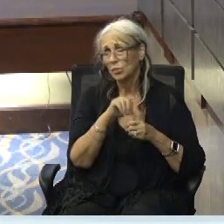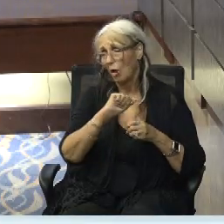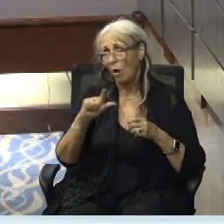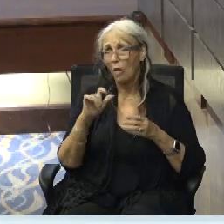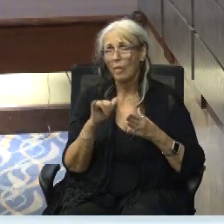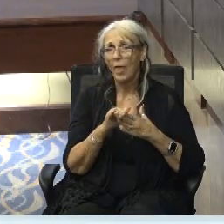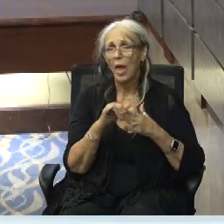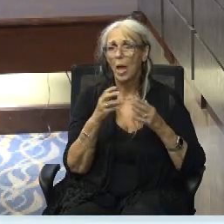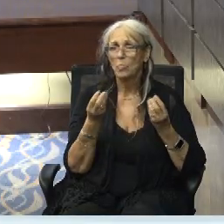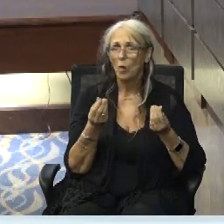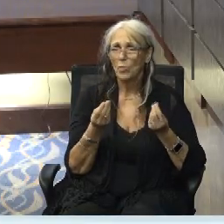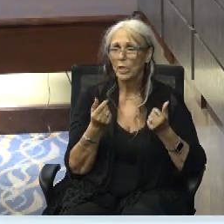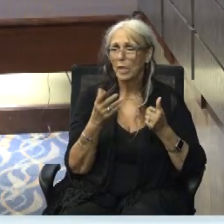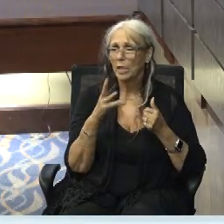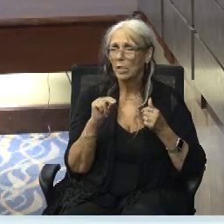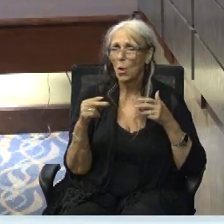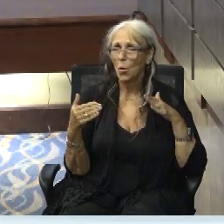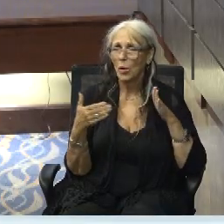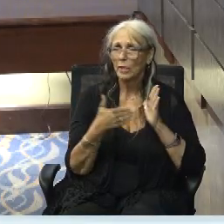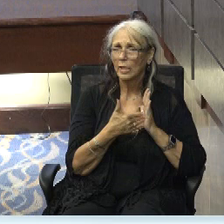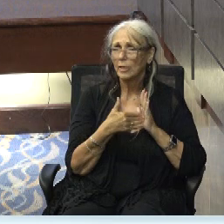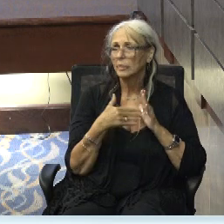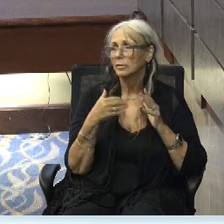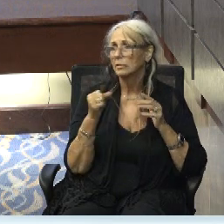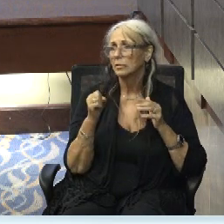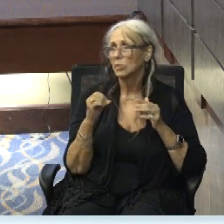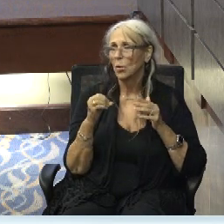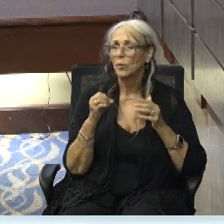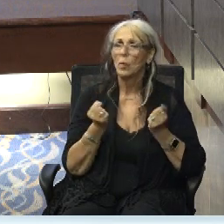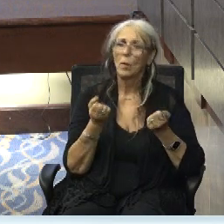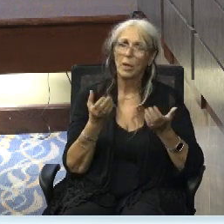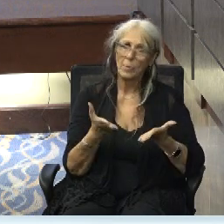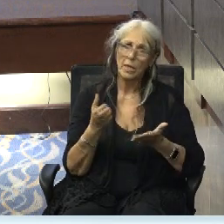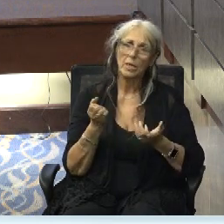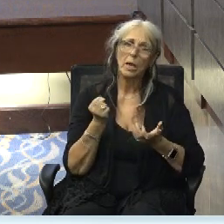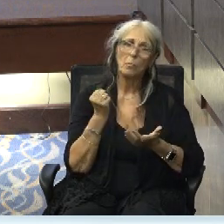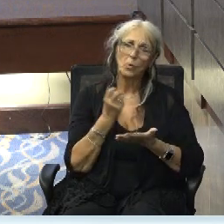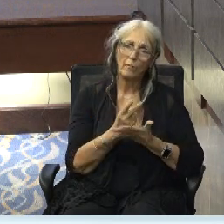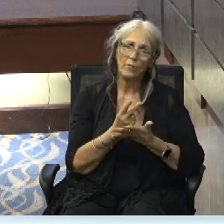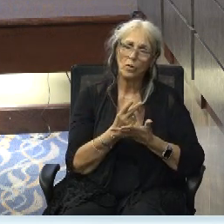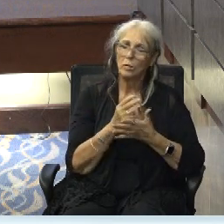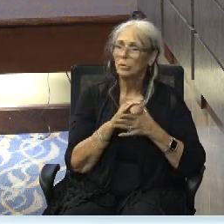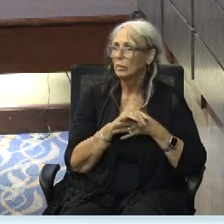There was no opposition to it, and the Plan Commission recommended approval of it.